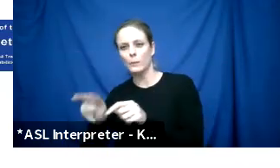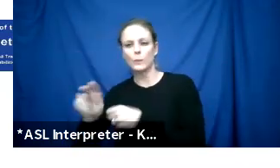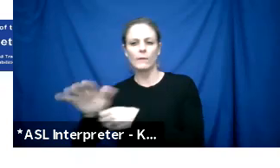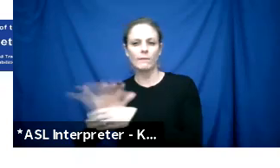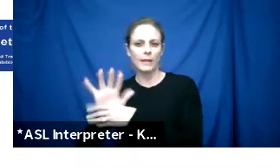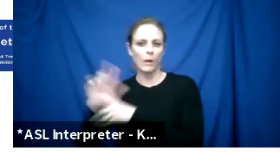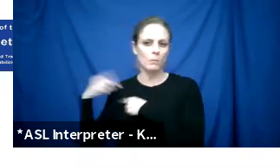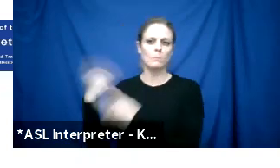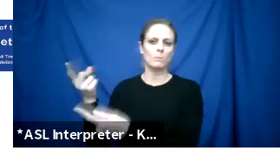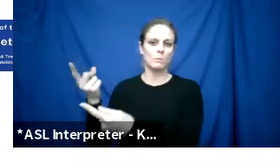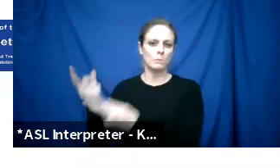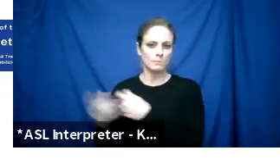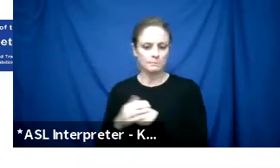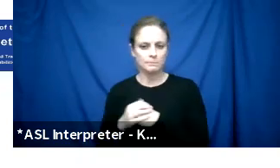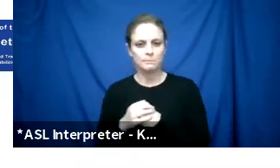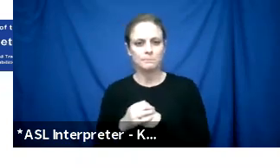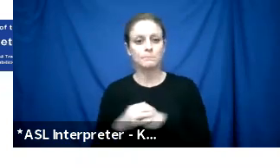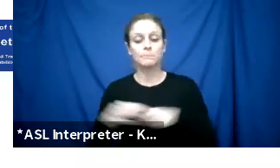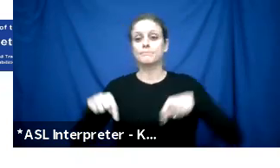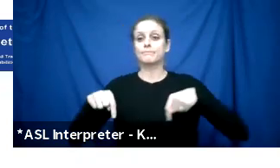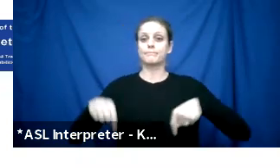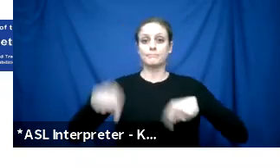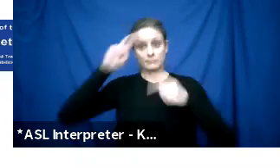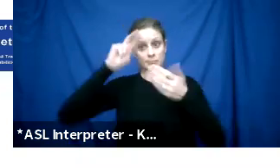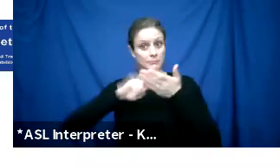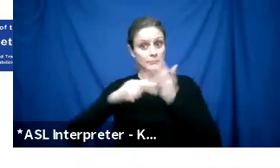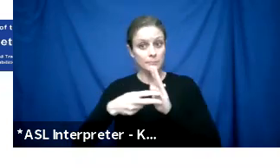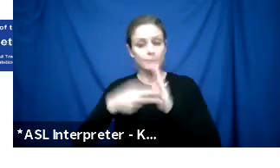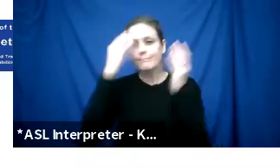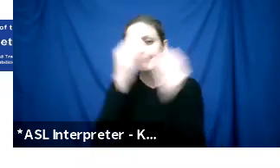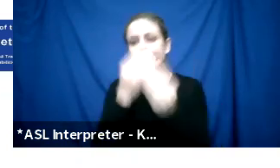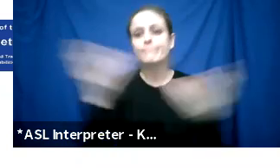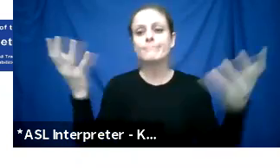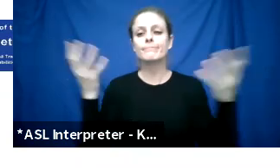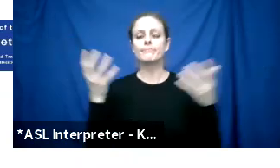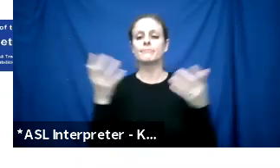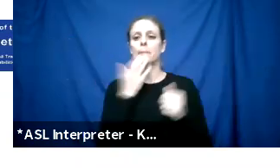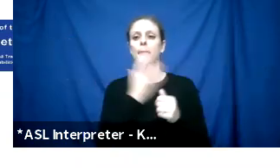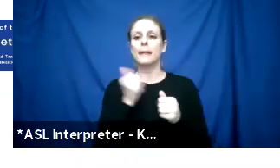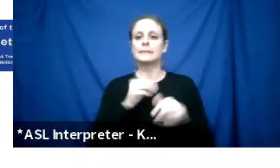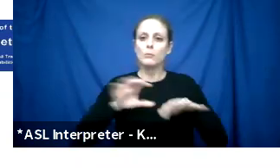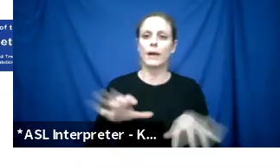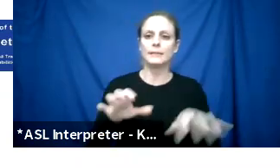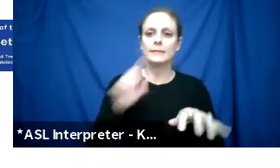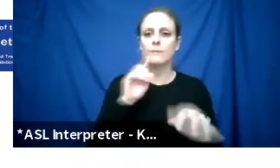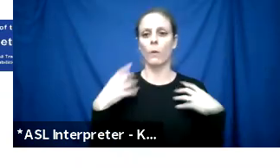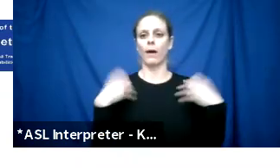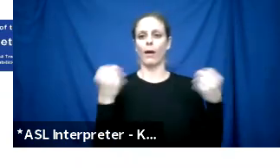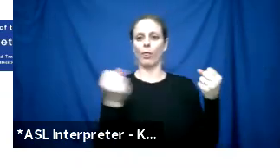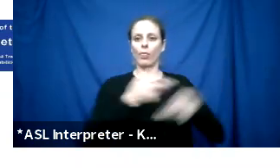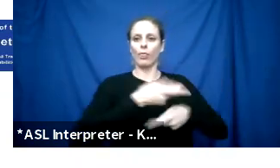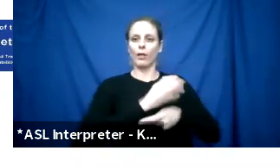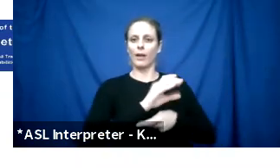This webinar series is intended to share issues and promising practices in healthcare accessibility for people with